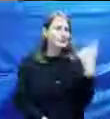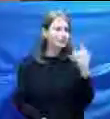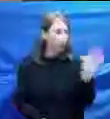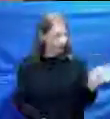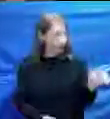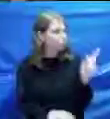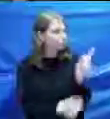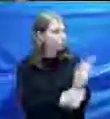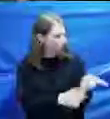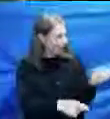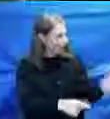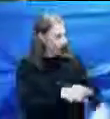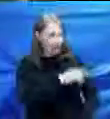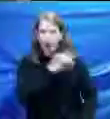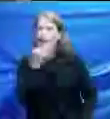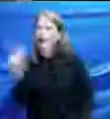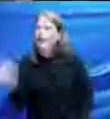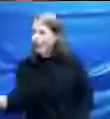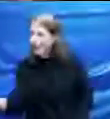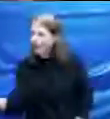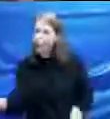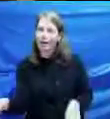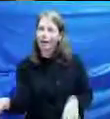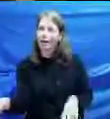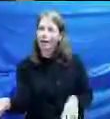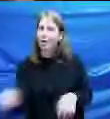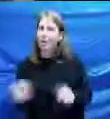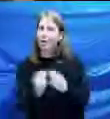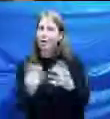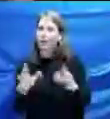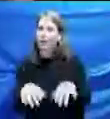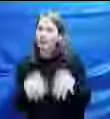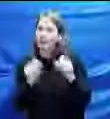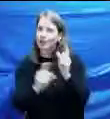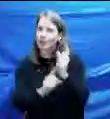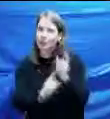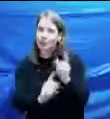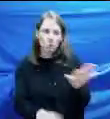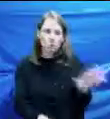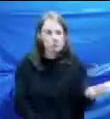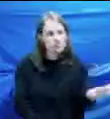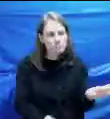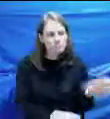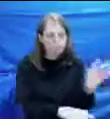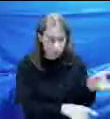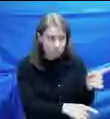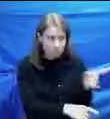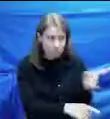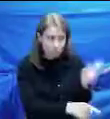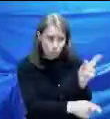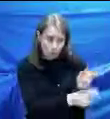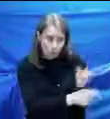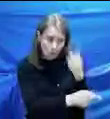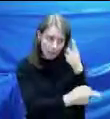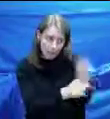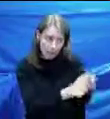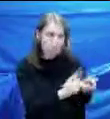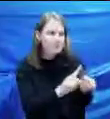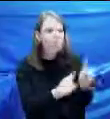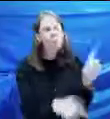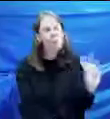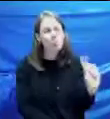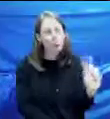move on without taking that moment to say, no, tell me what your evidence is for that, right? I think it's an important